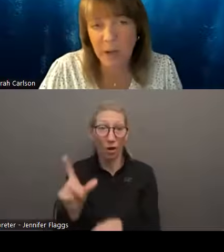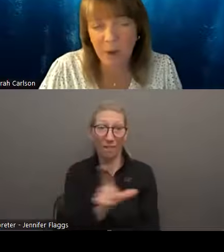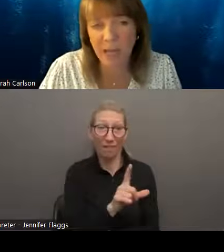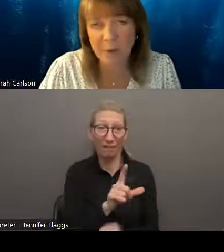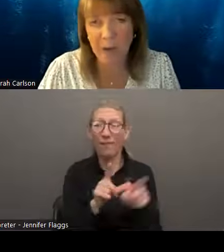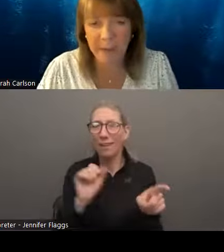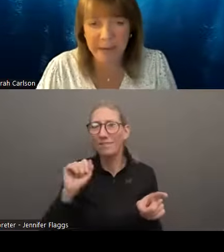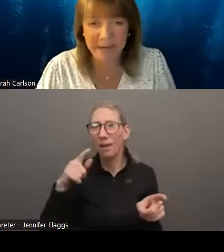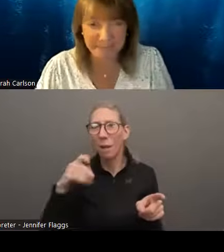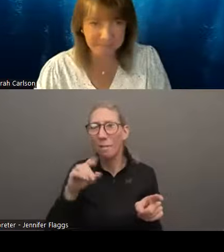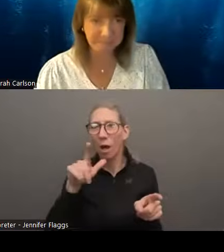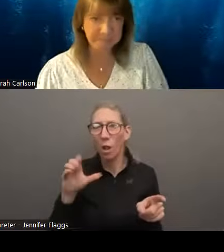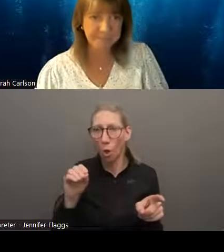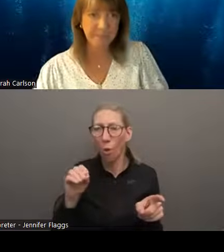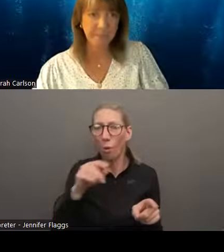of Apollo at Pompeii.